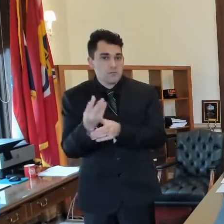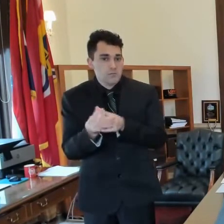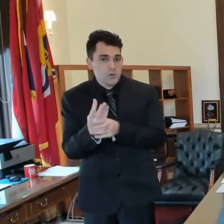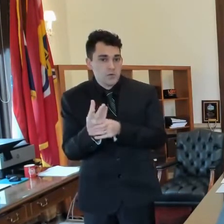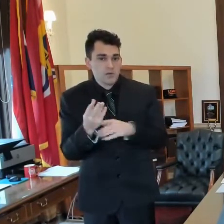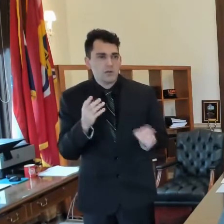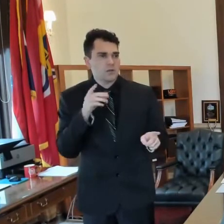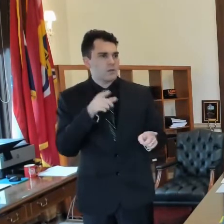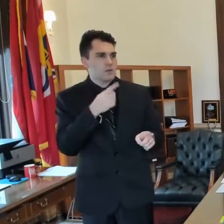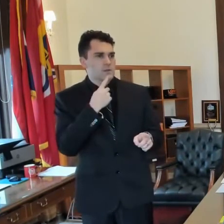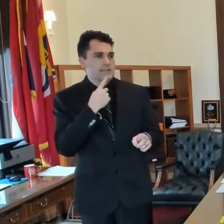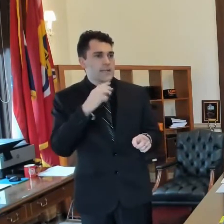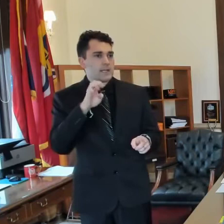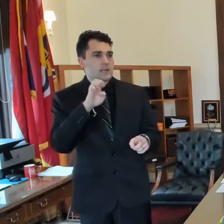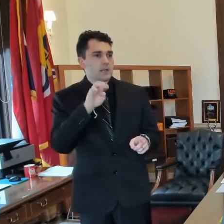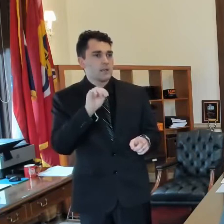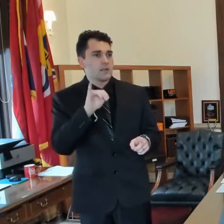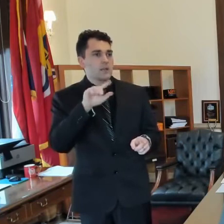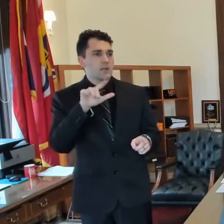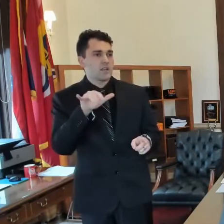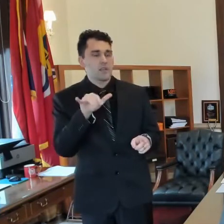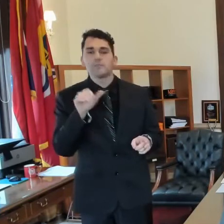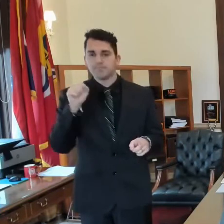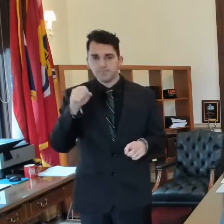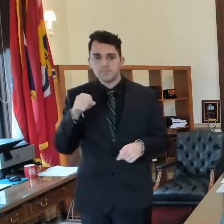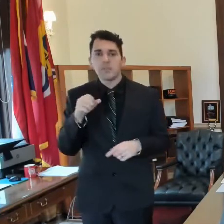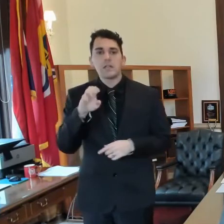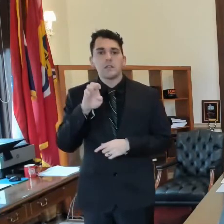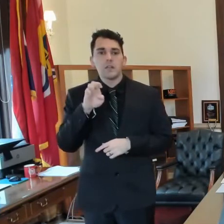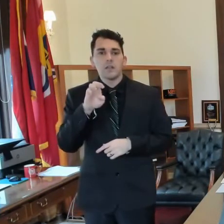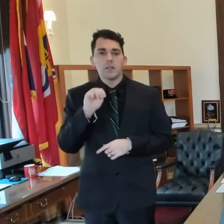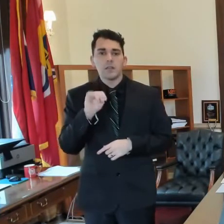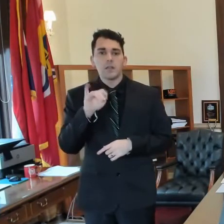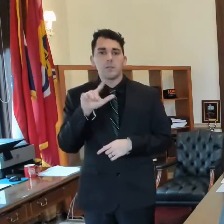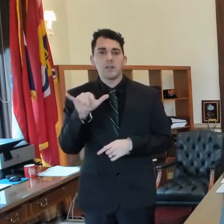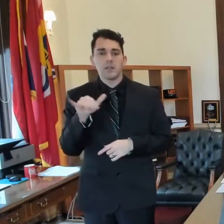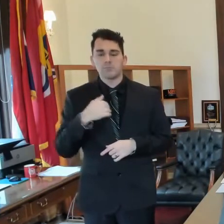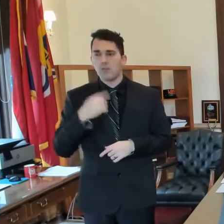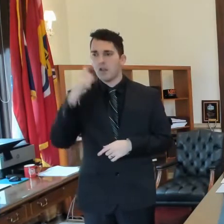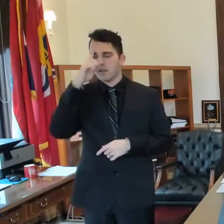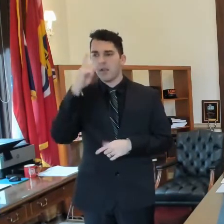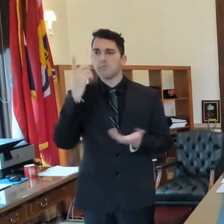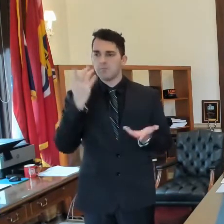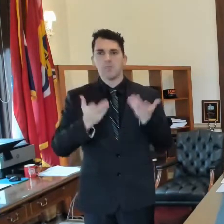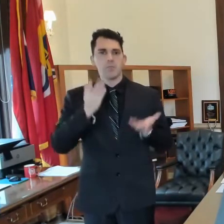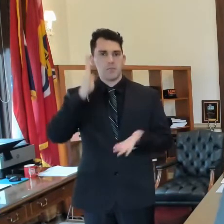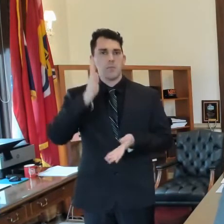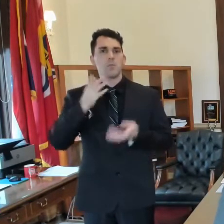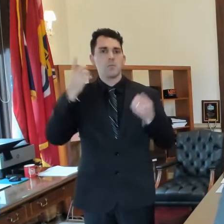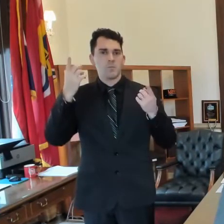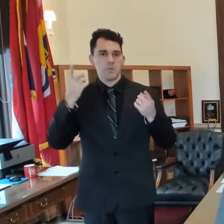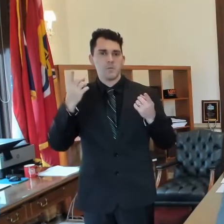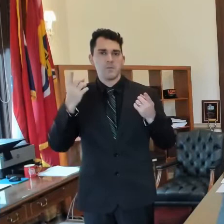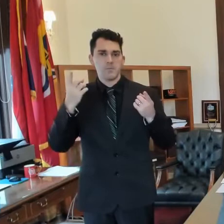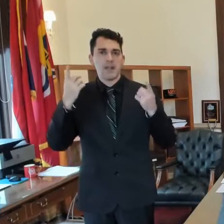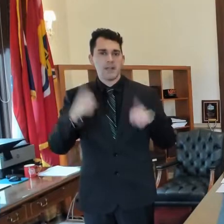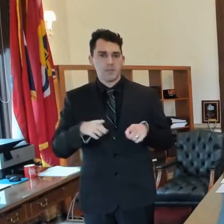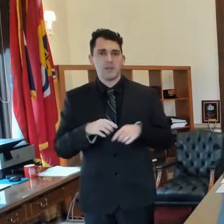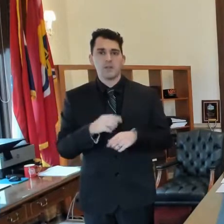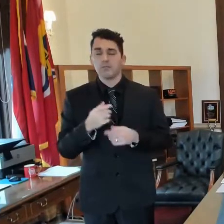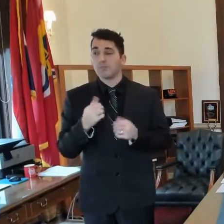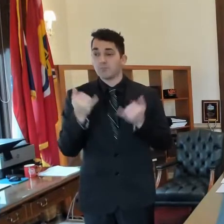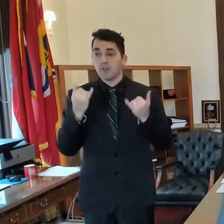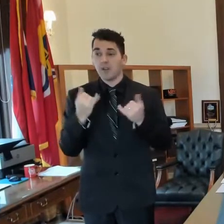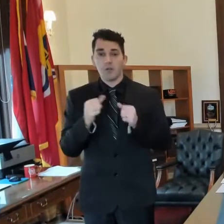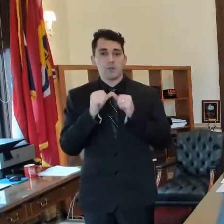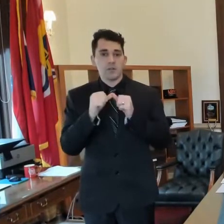Is it Emily? Emily. Emily, I think that's pretty likely. You know, we are continuing to work on rental assistance